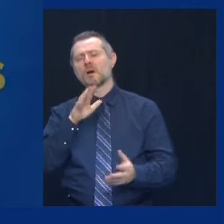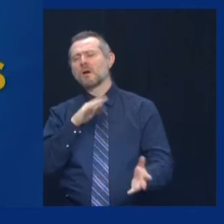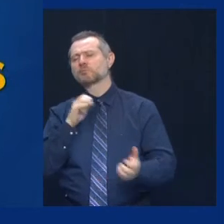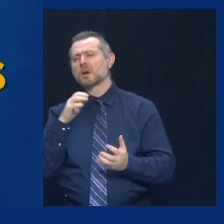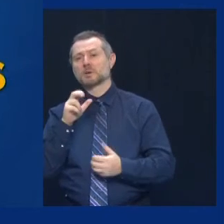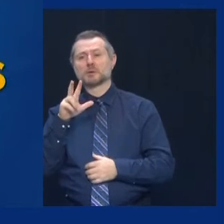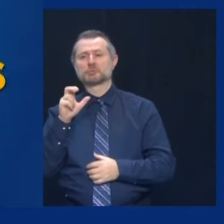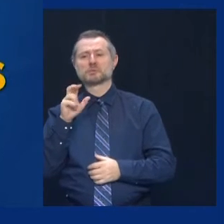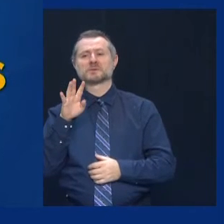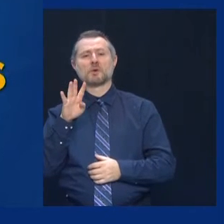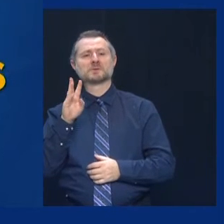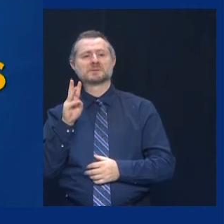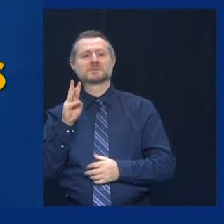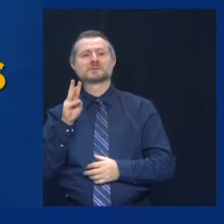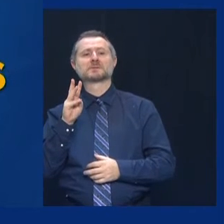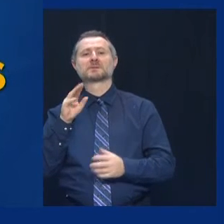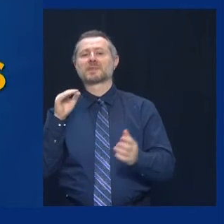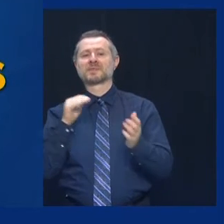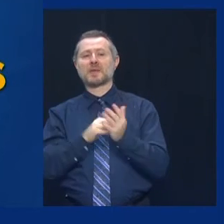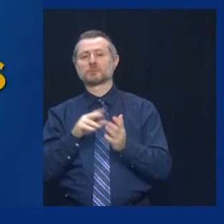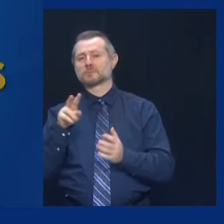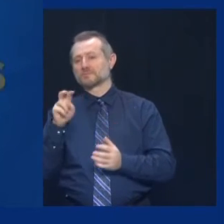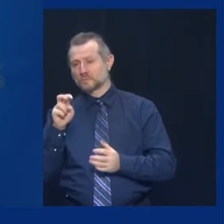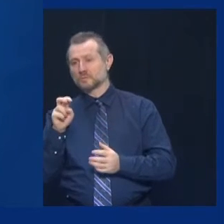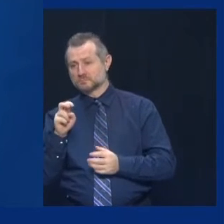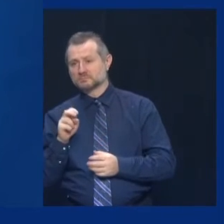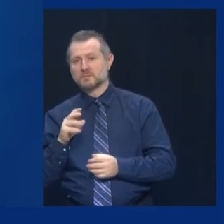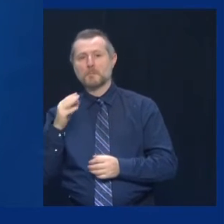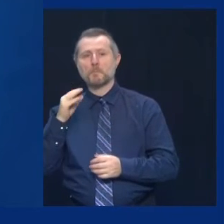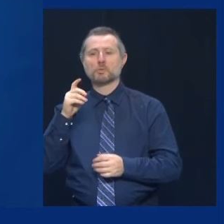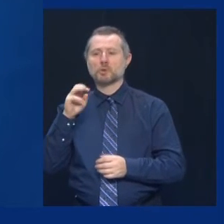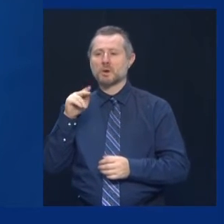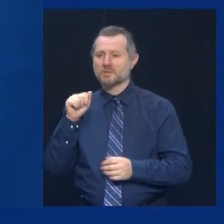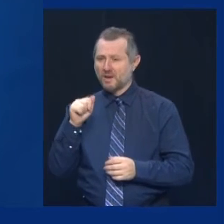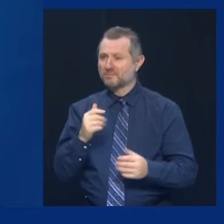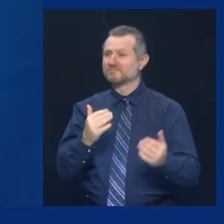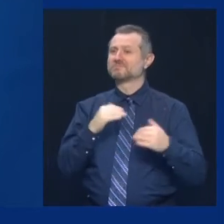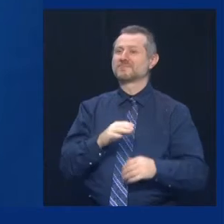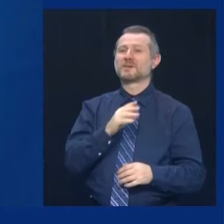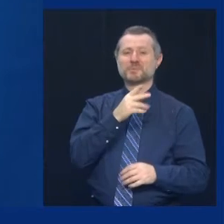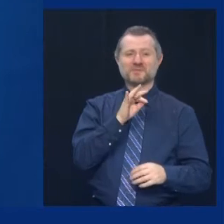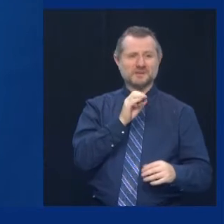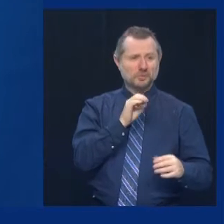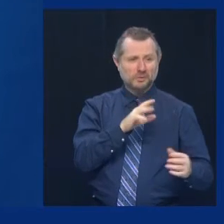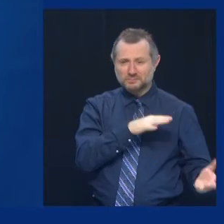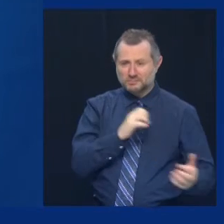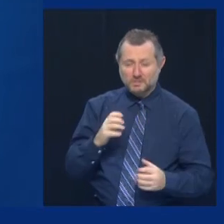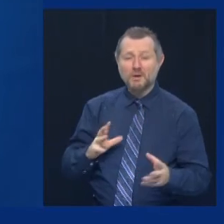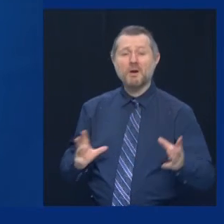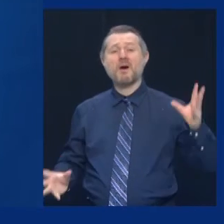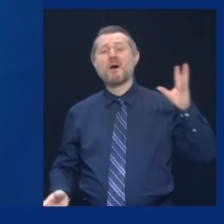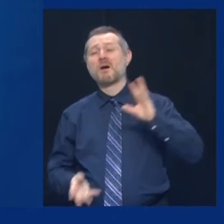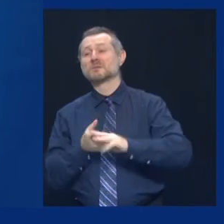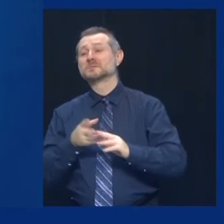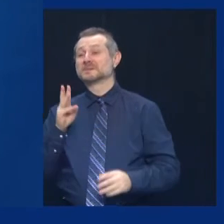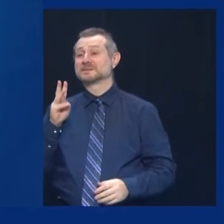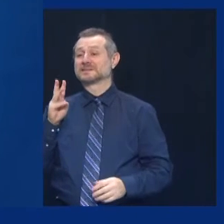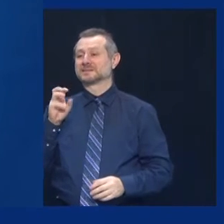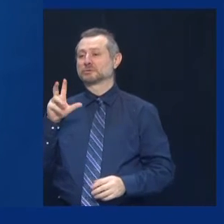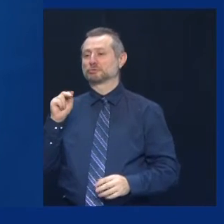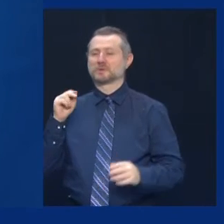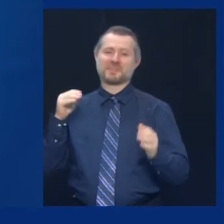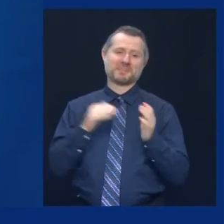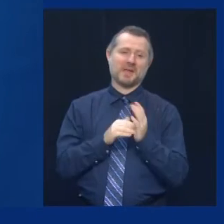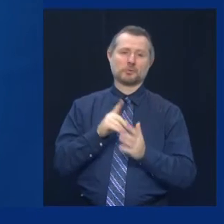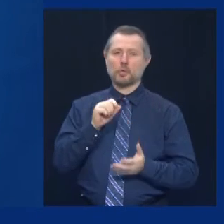346,000 Moderna coming this week, 120,000 more Pfizer doses coming this week. We expect to have a total of